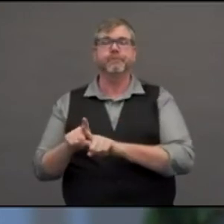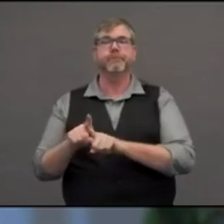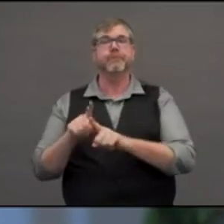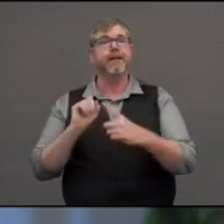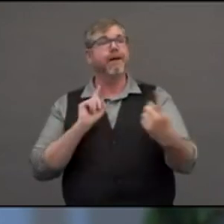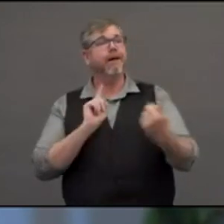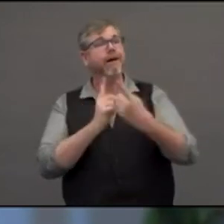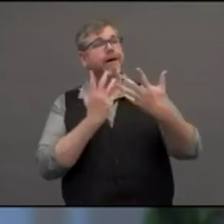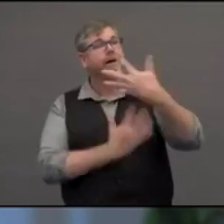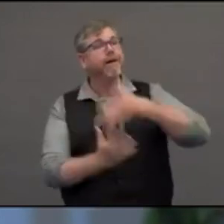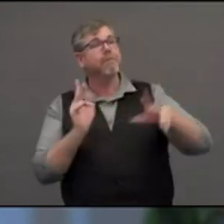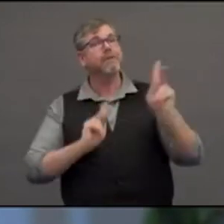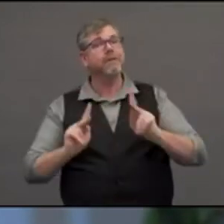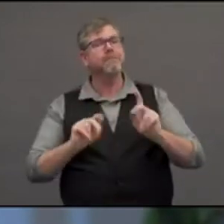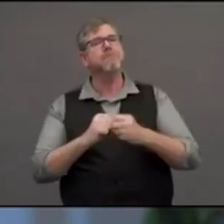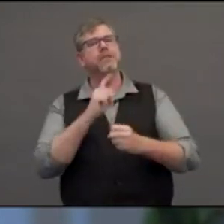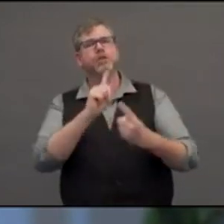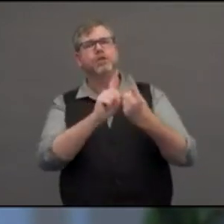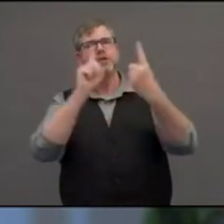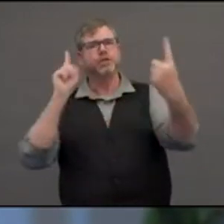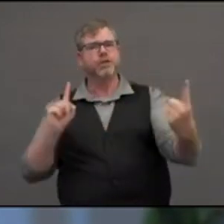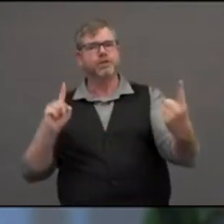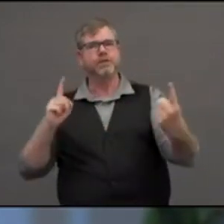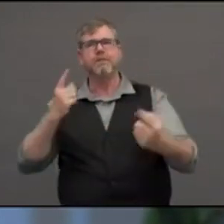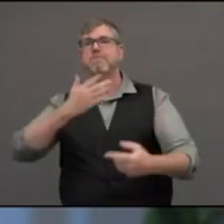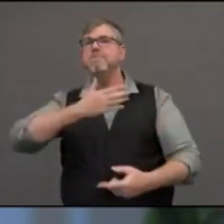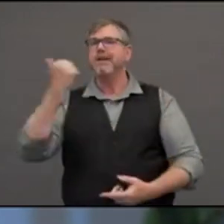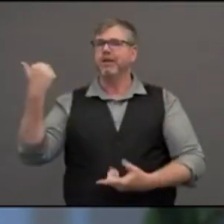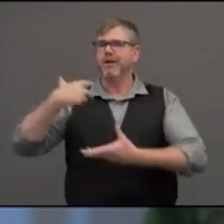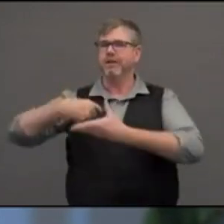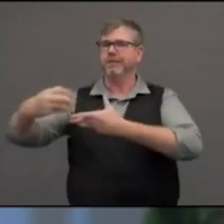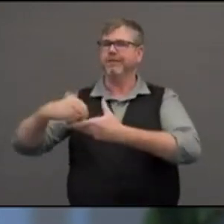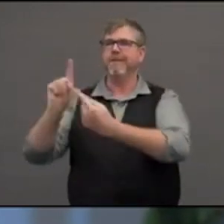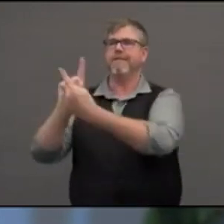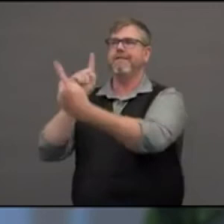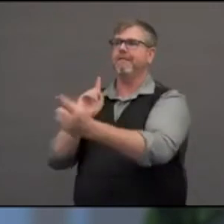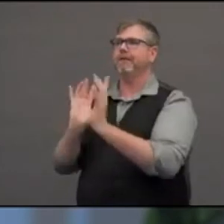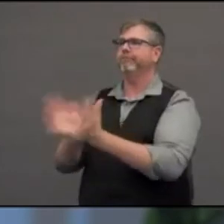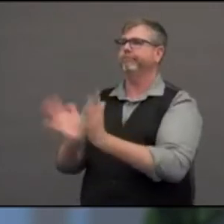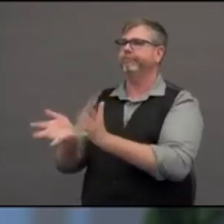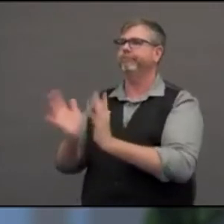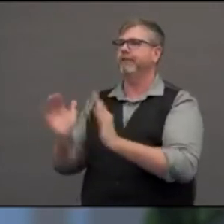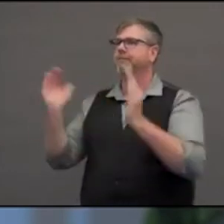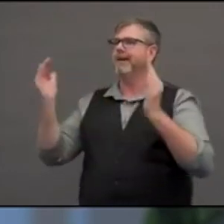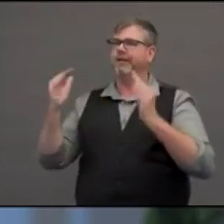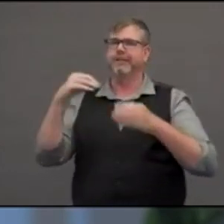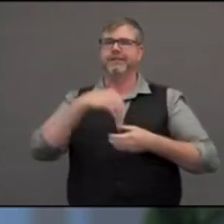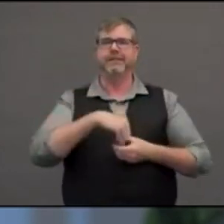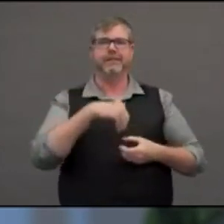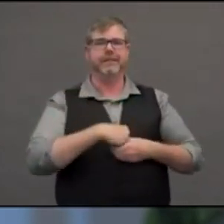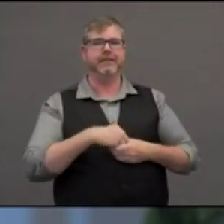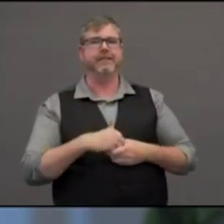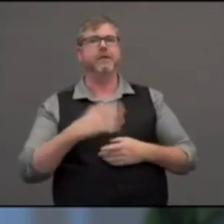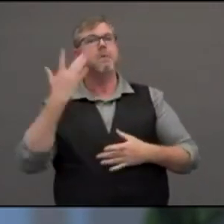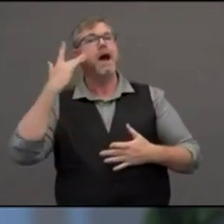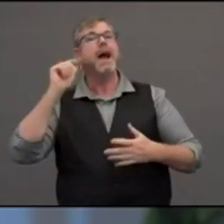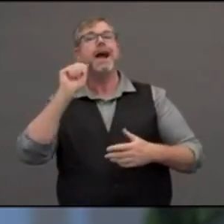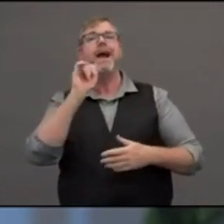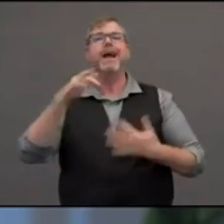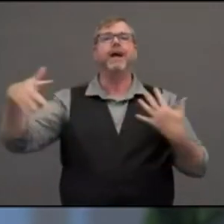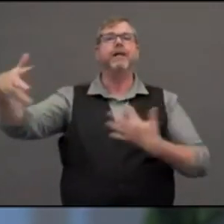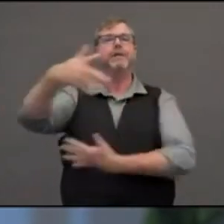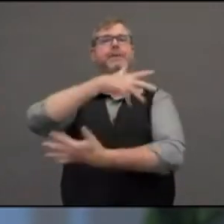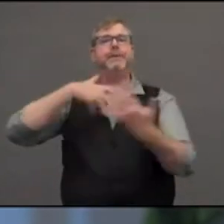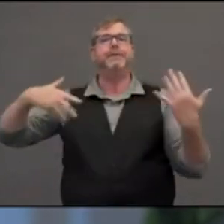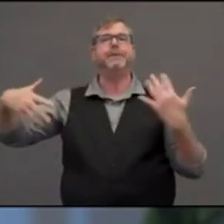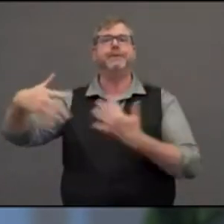always better than inside because we know that having the air and the breeze, it's less likely that we'll be infected. So I think those types